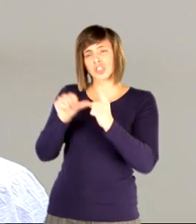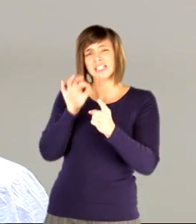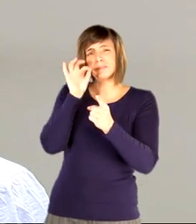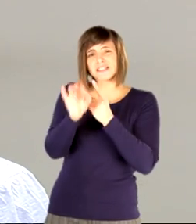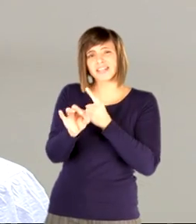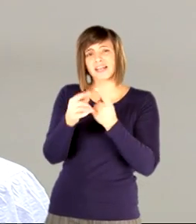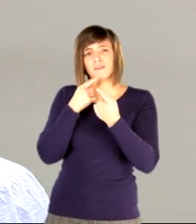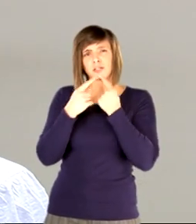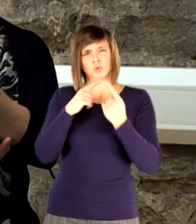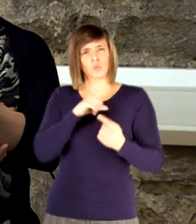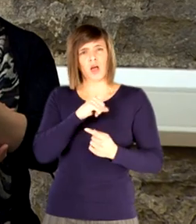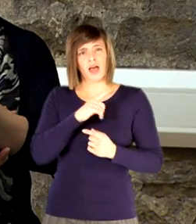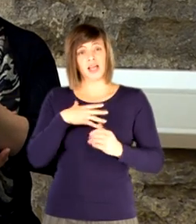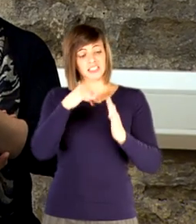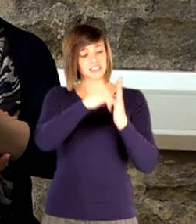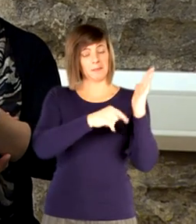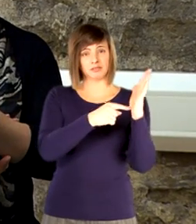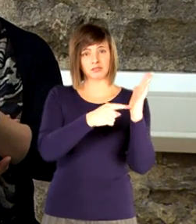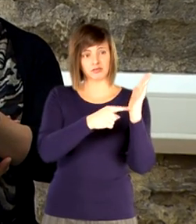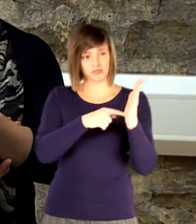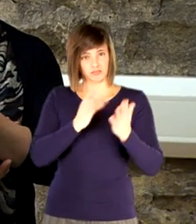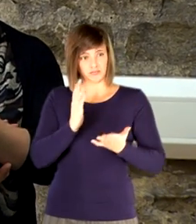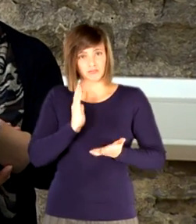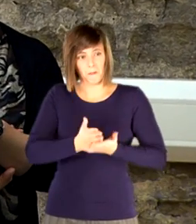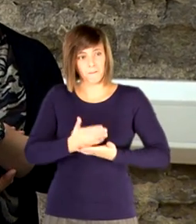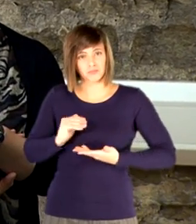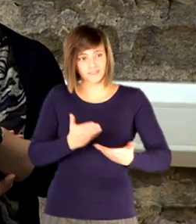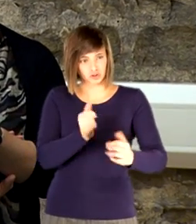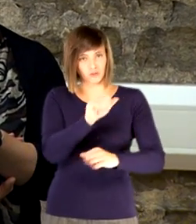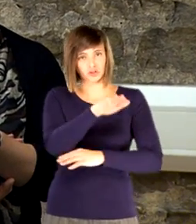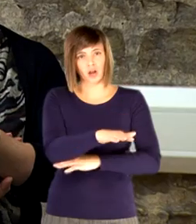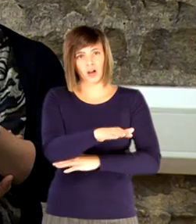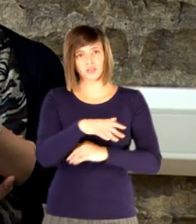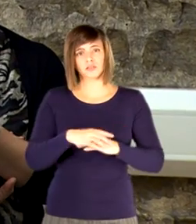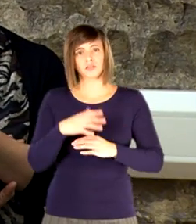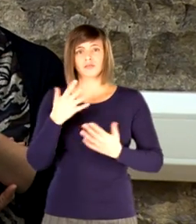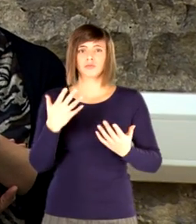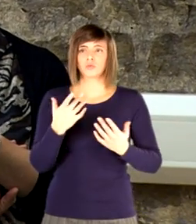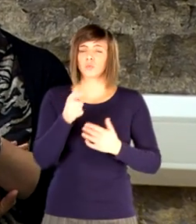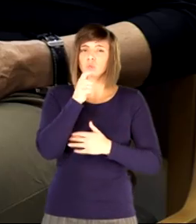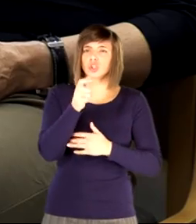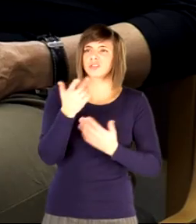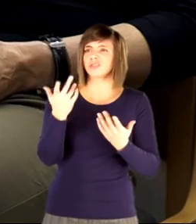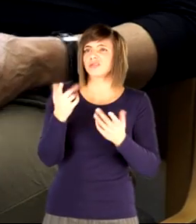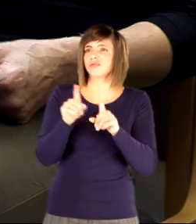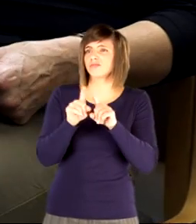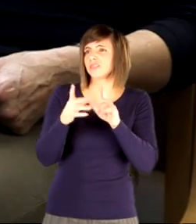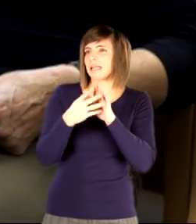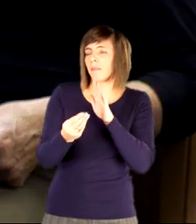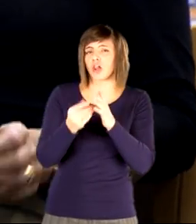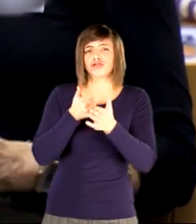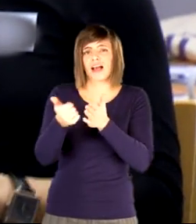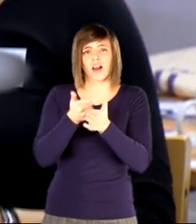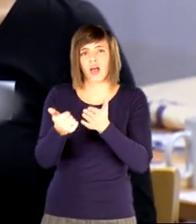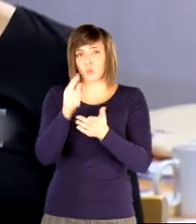authorities should specify and quantify is because the statement's a document that guarantees provision. And if they use words like regular, you